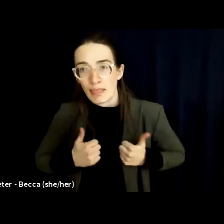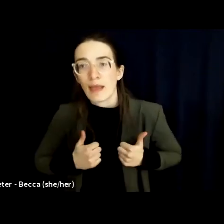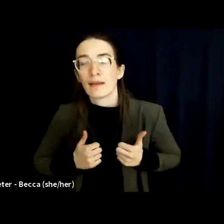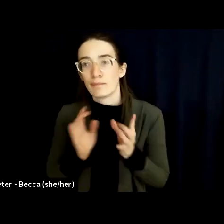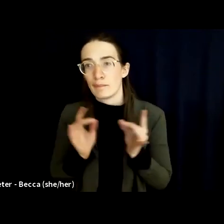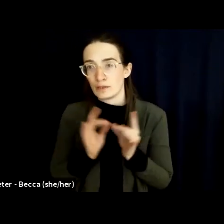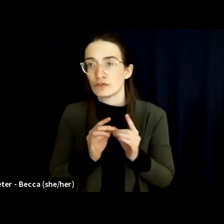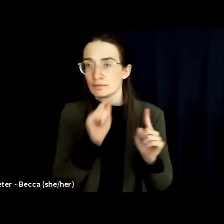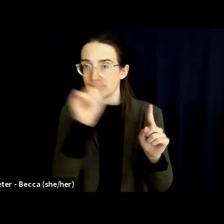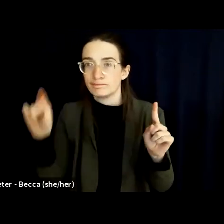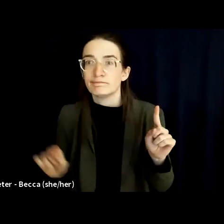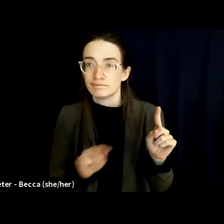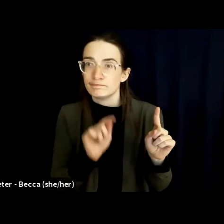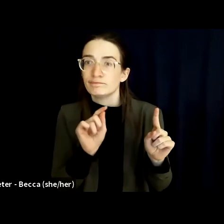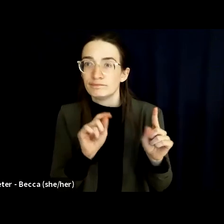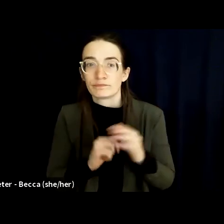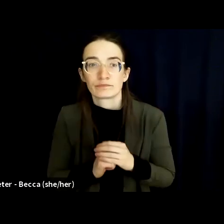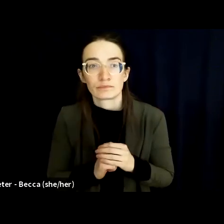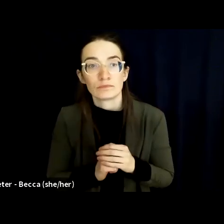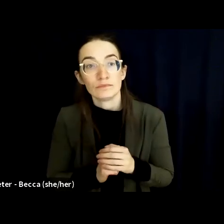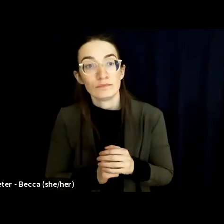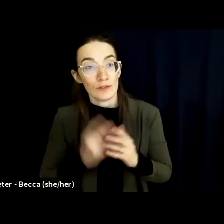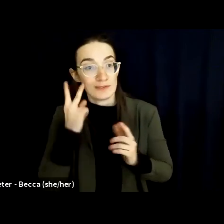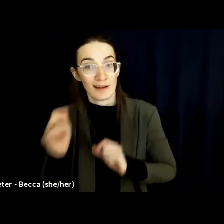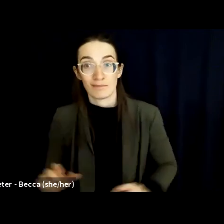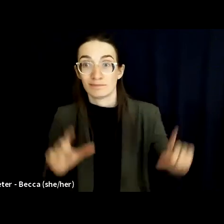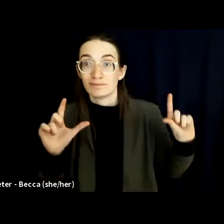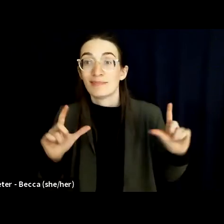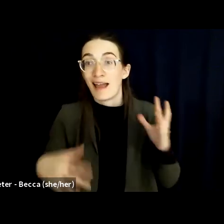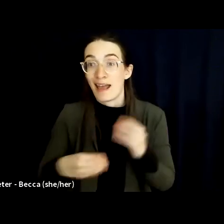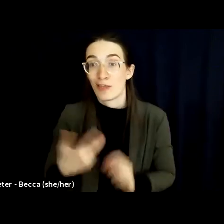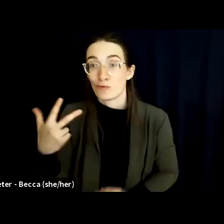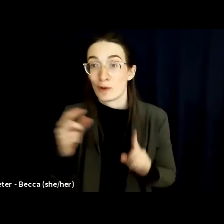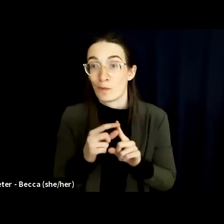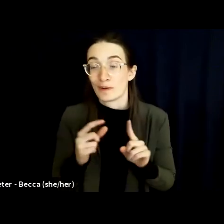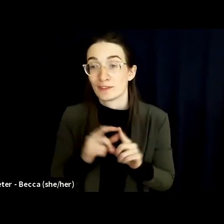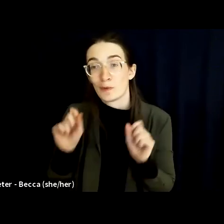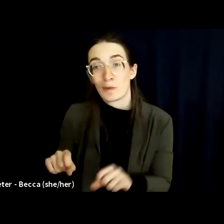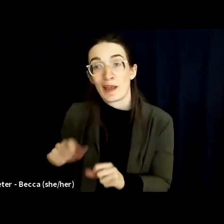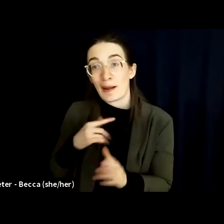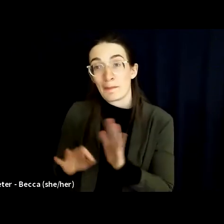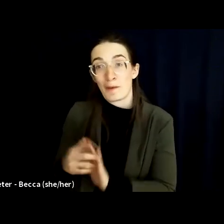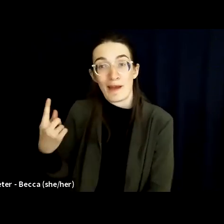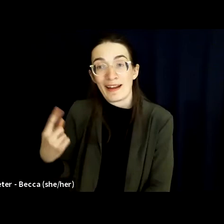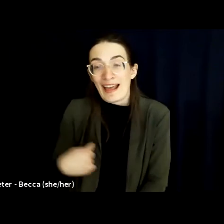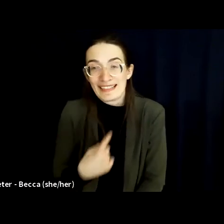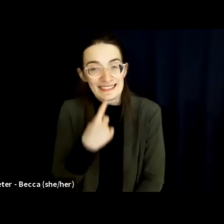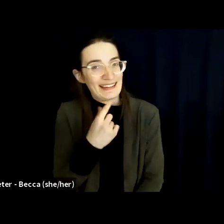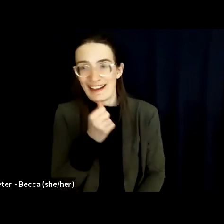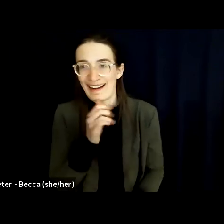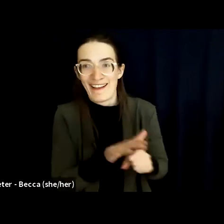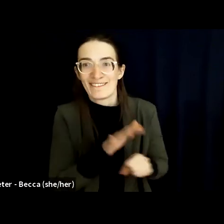talk about. So you'll see I added 3 words, so you can do just one, but I was like, one is not enough, so I wrote